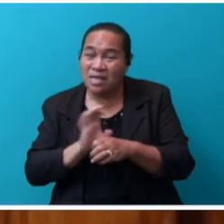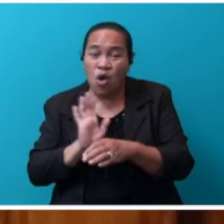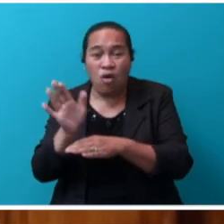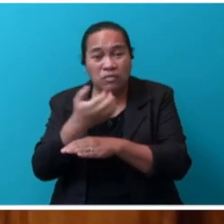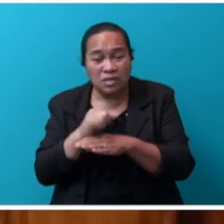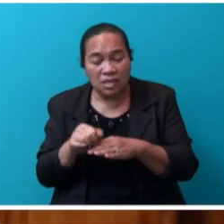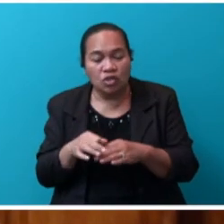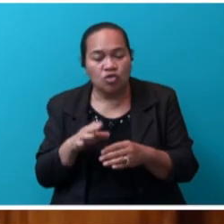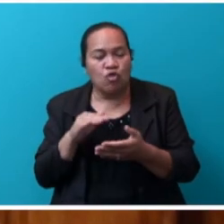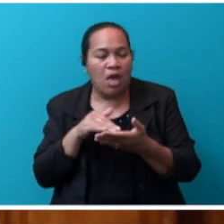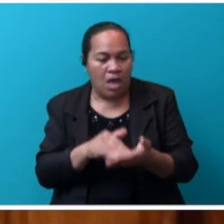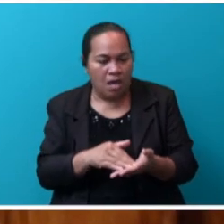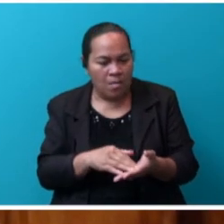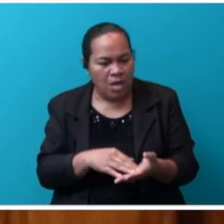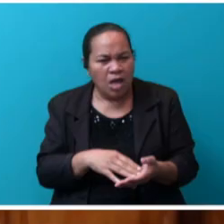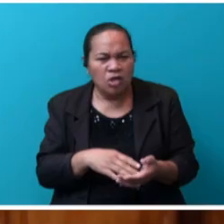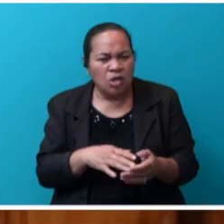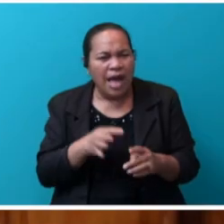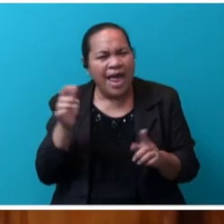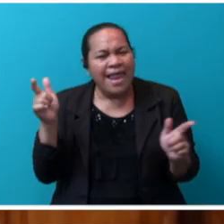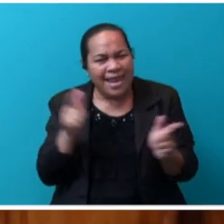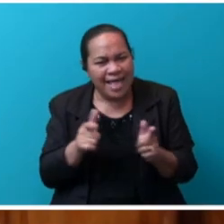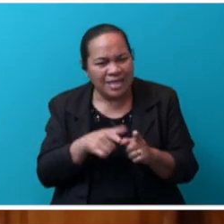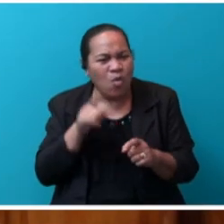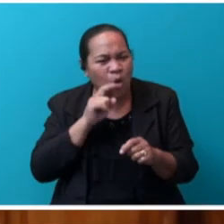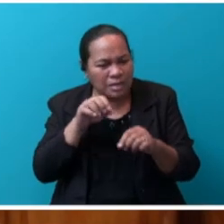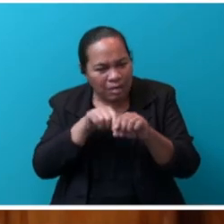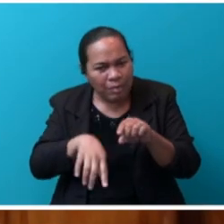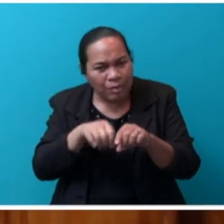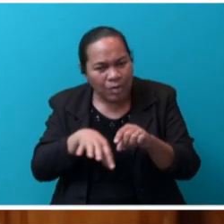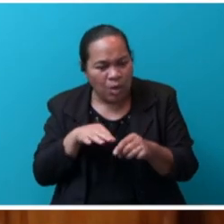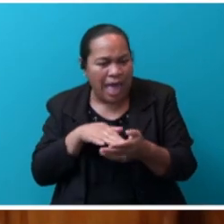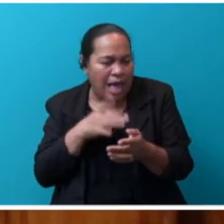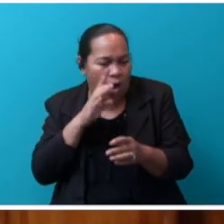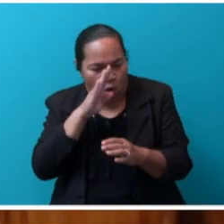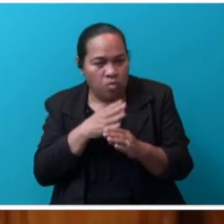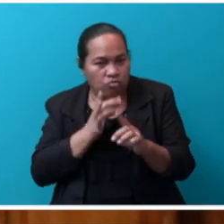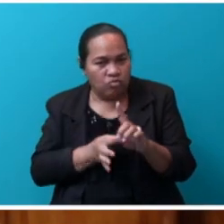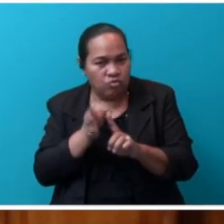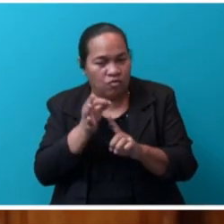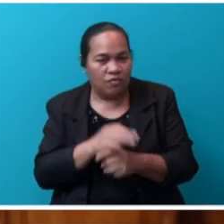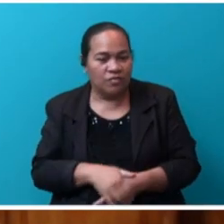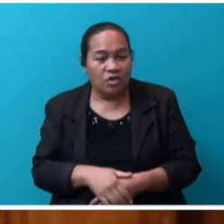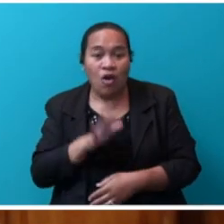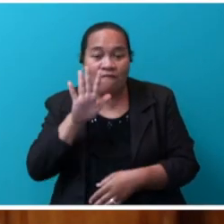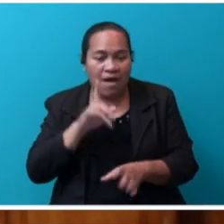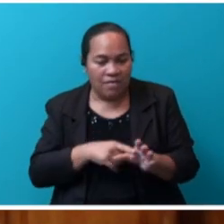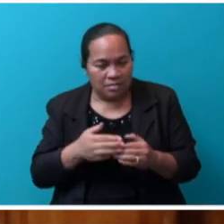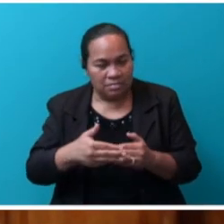20% in the next 5 years. In addition, Mr. Speaker, sir, the doubling of the